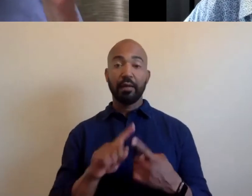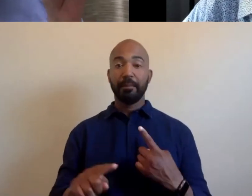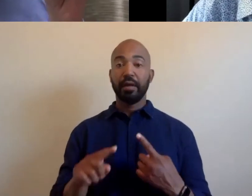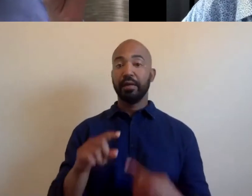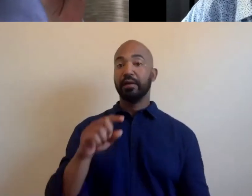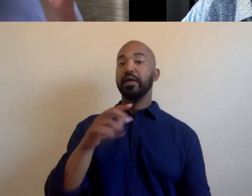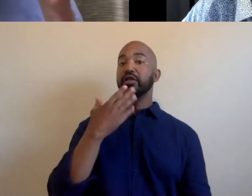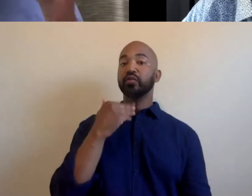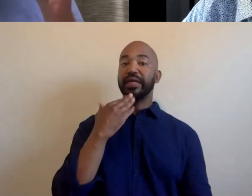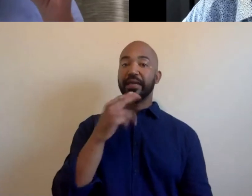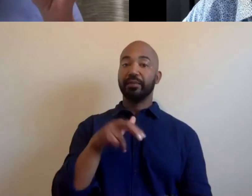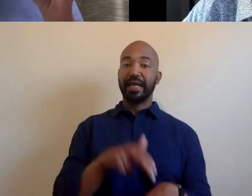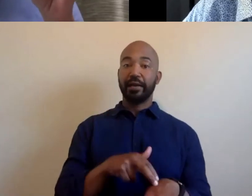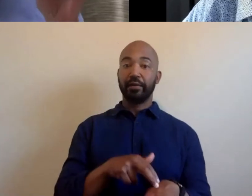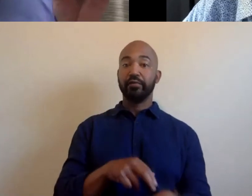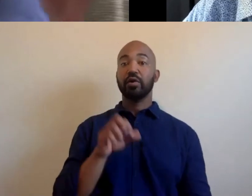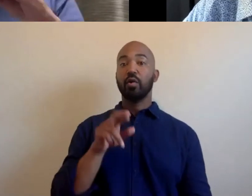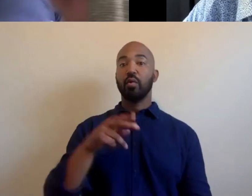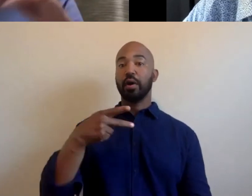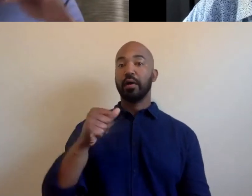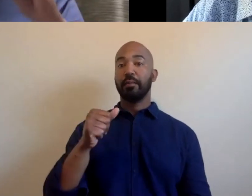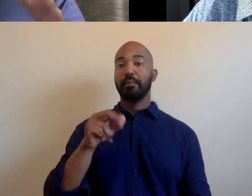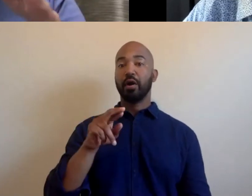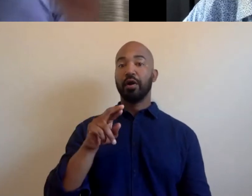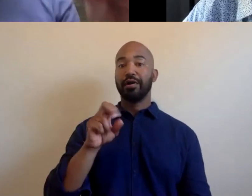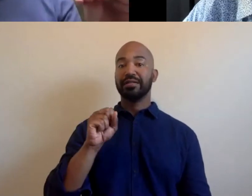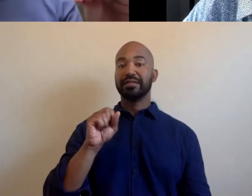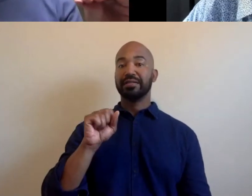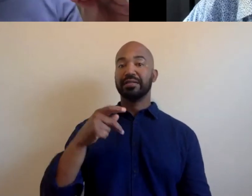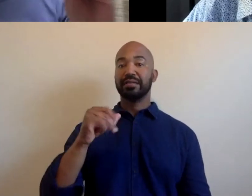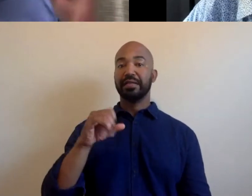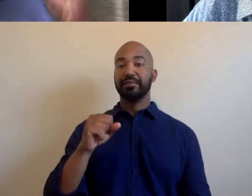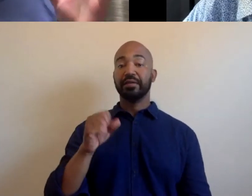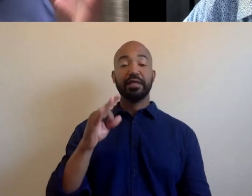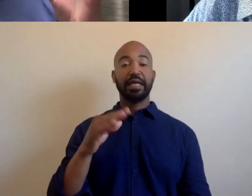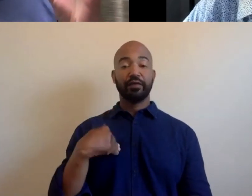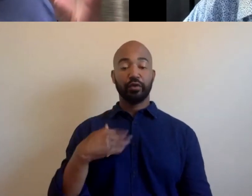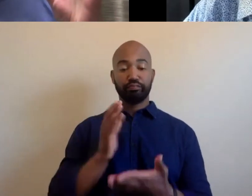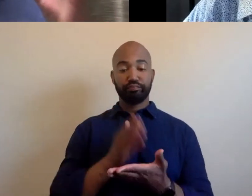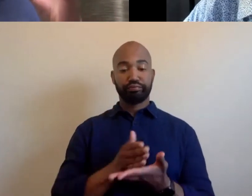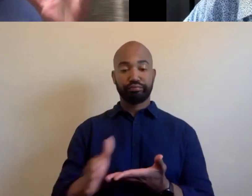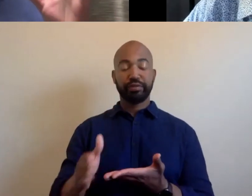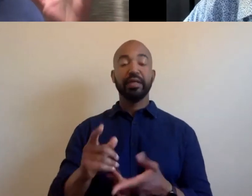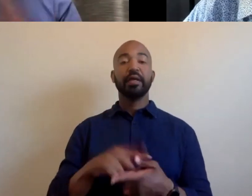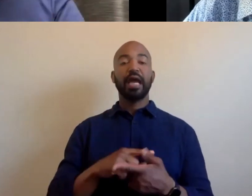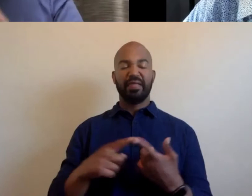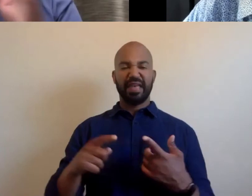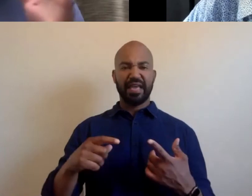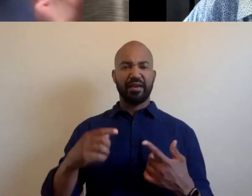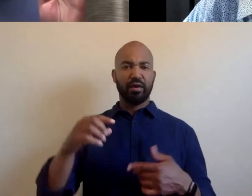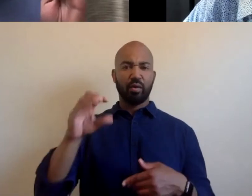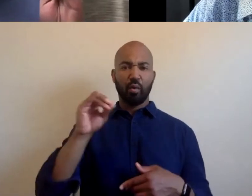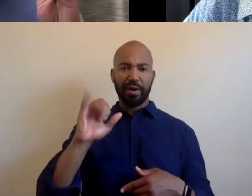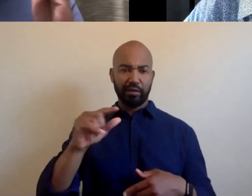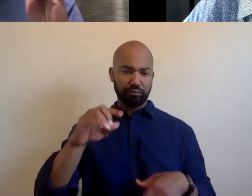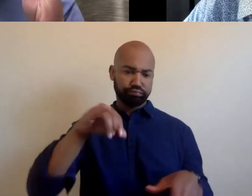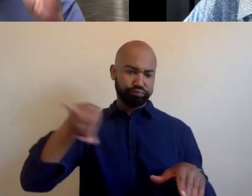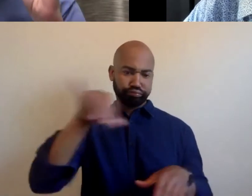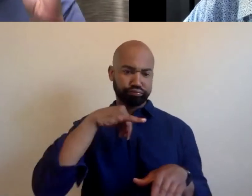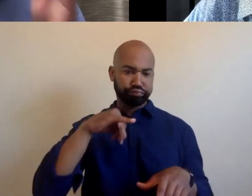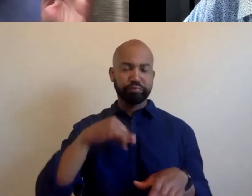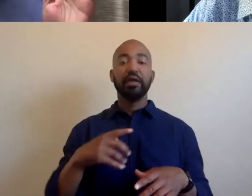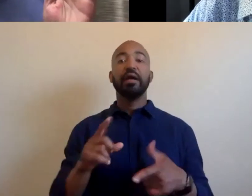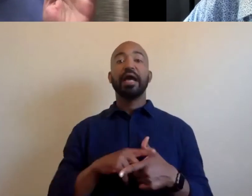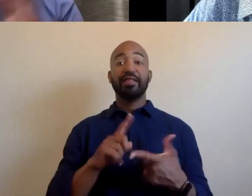insanely delicious when they're sliced really thin, mixed with olive oil, and baked. And they're like chips. Parsnips, I don't know if anyone is familiar with them.